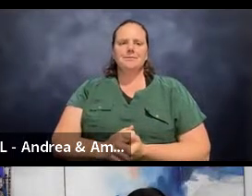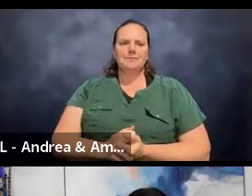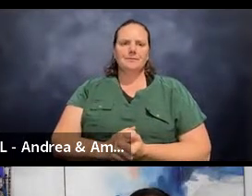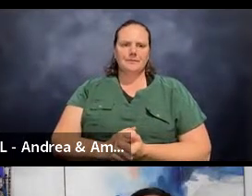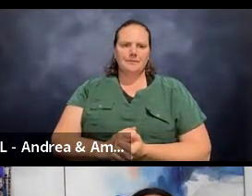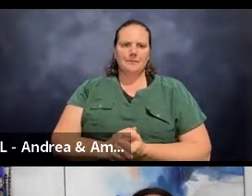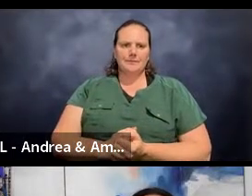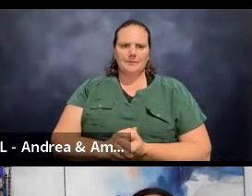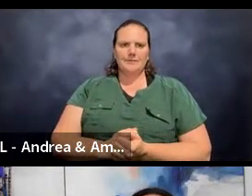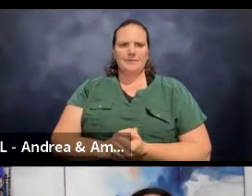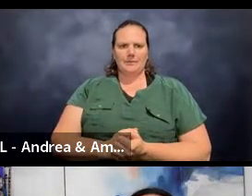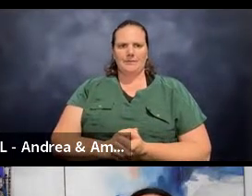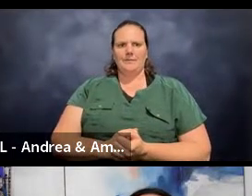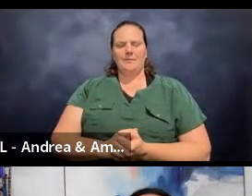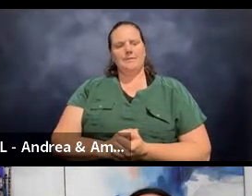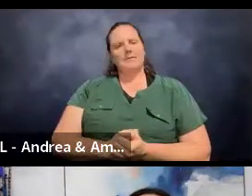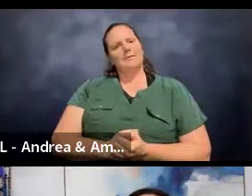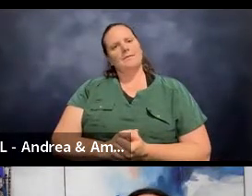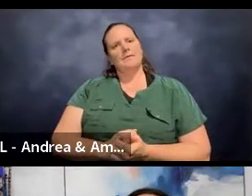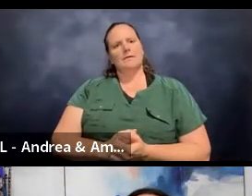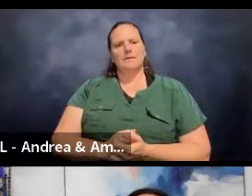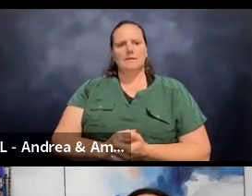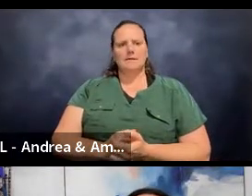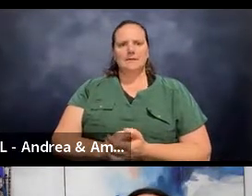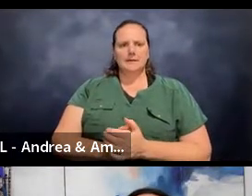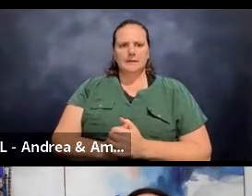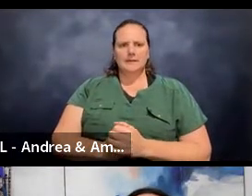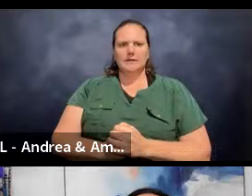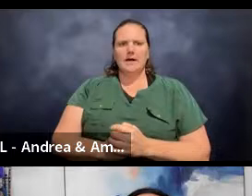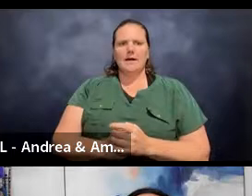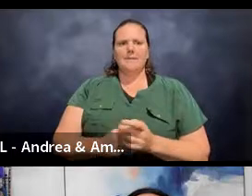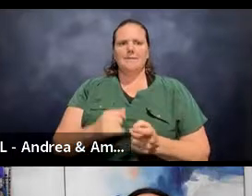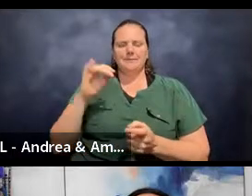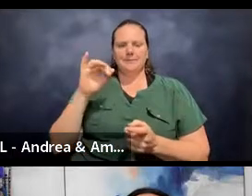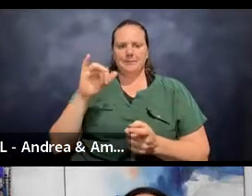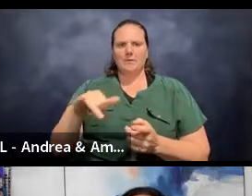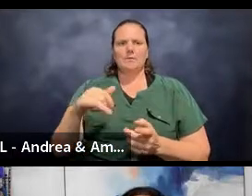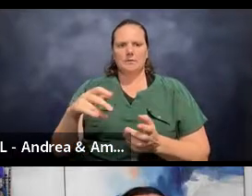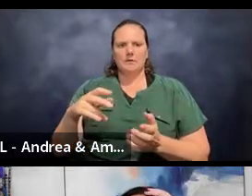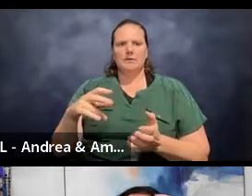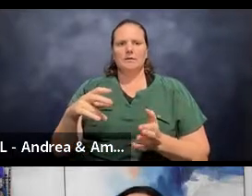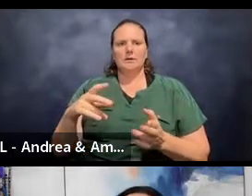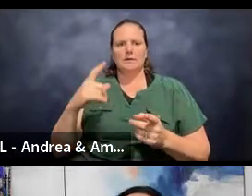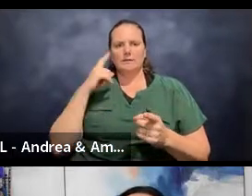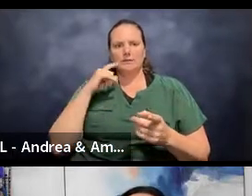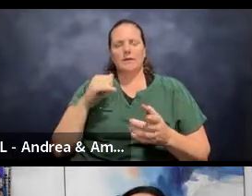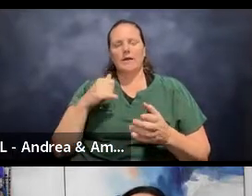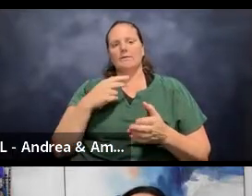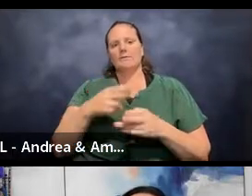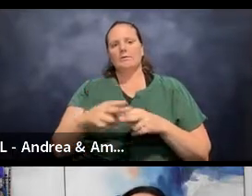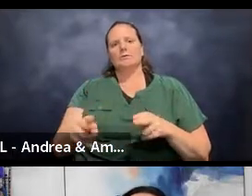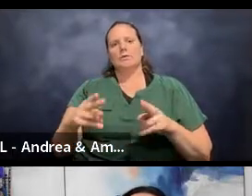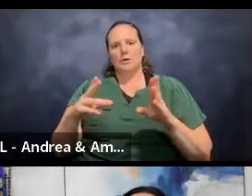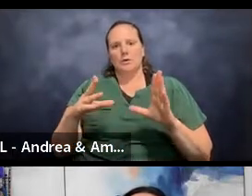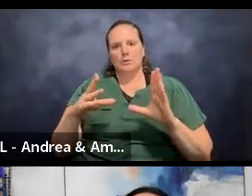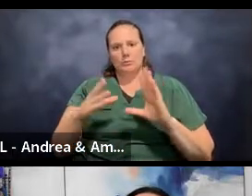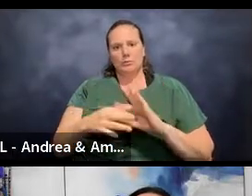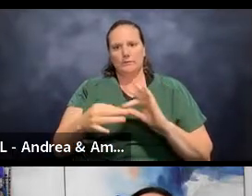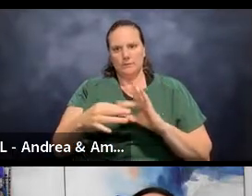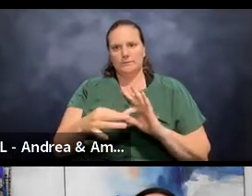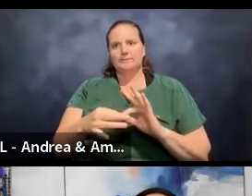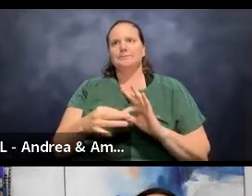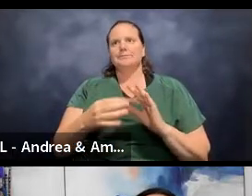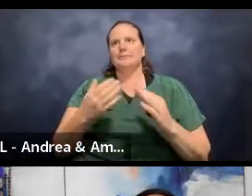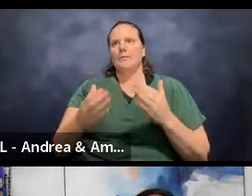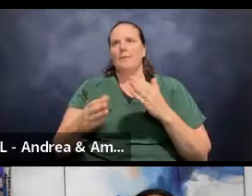think it'd be great for me to personally attend these virtual briefings, and maybe even the open